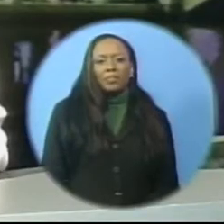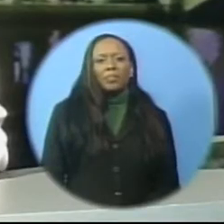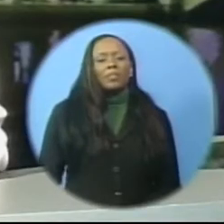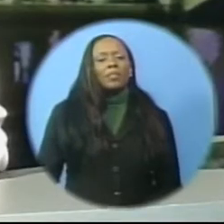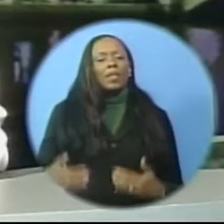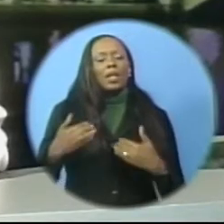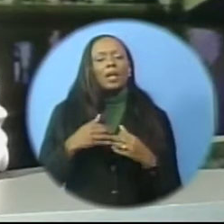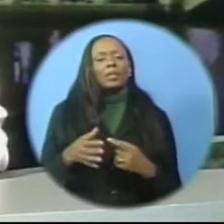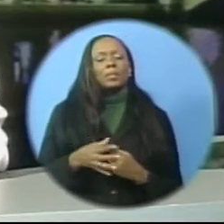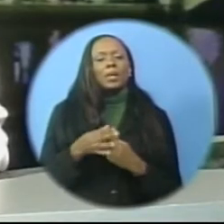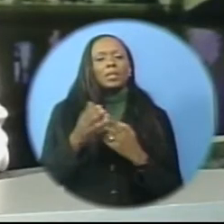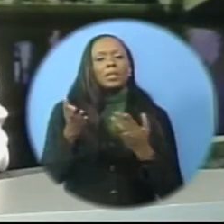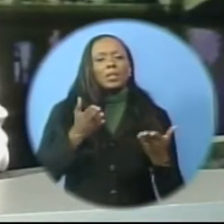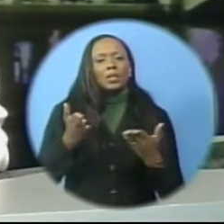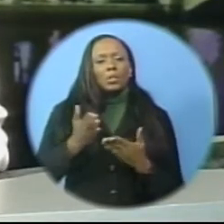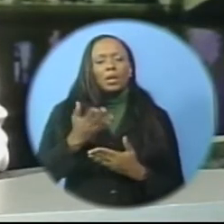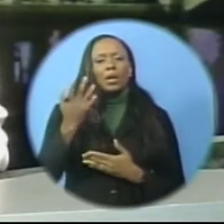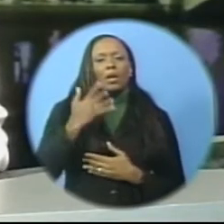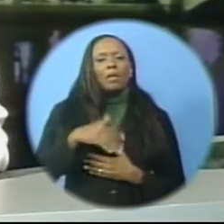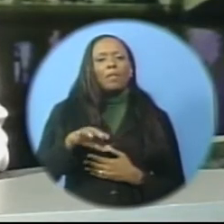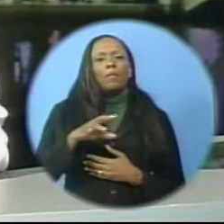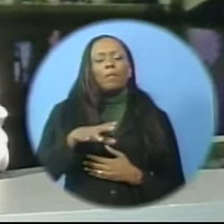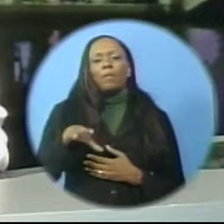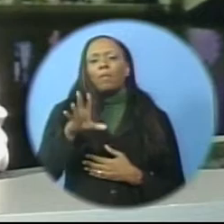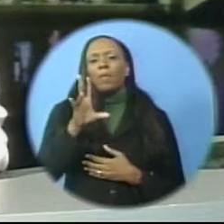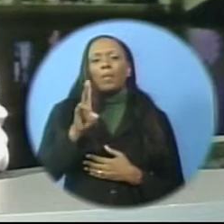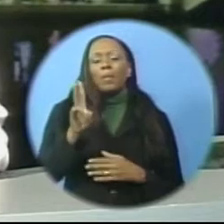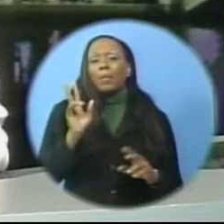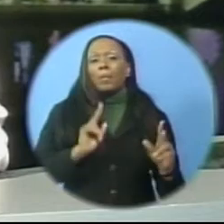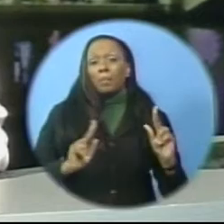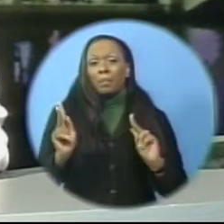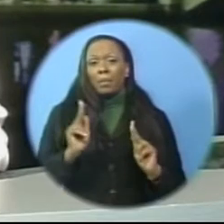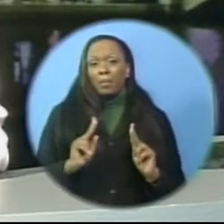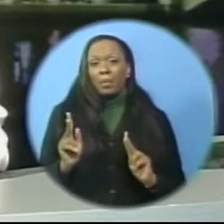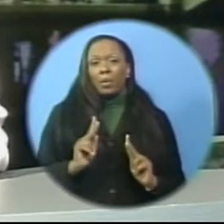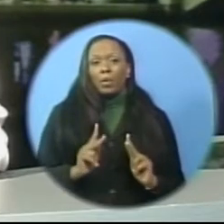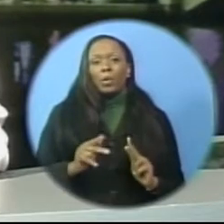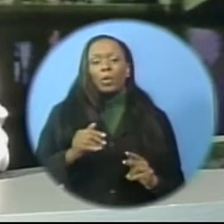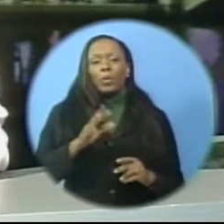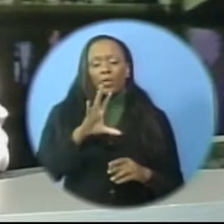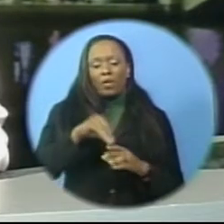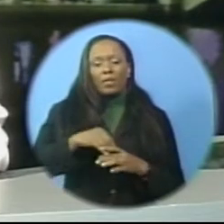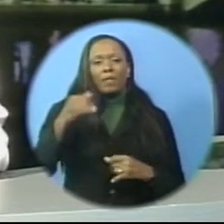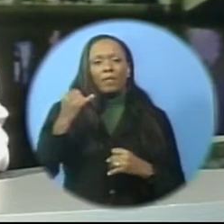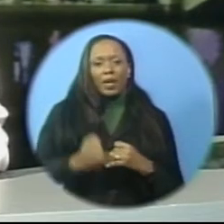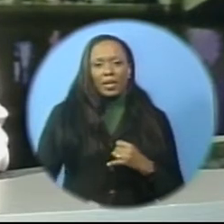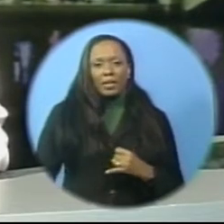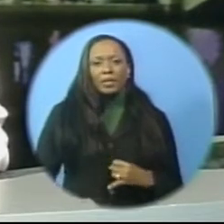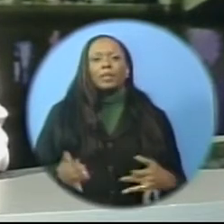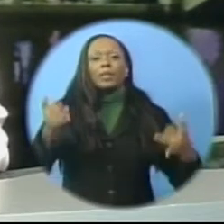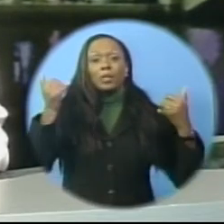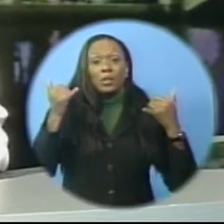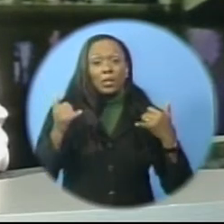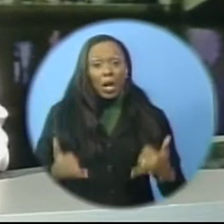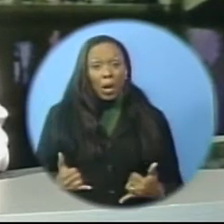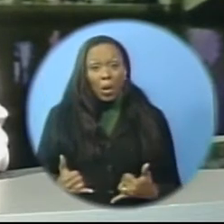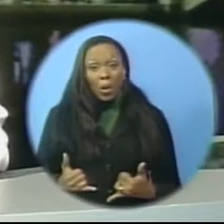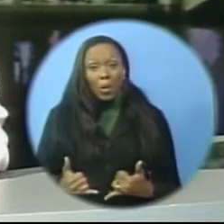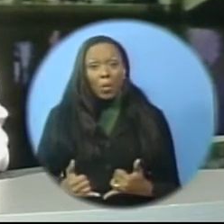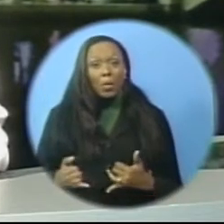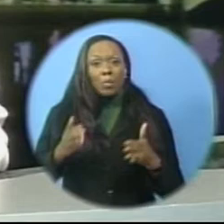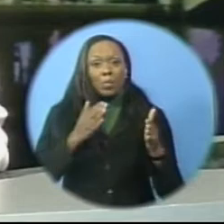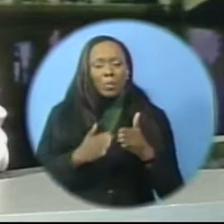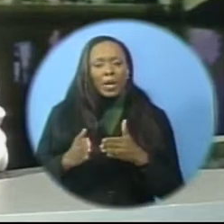the Barbados Defence Force at St. Anne's Fort, the Garrison. The finalists will now enter a phase where they will